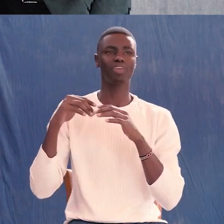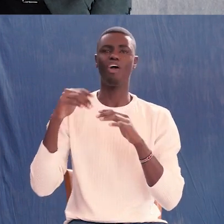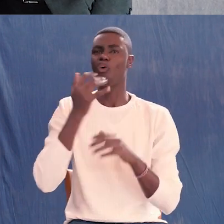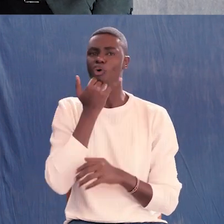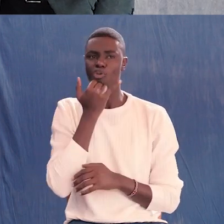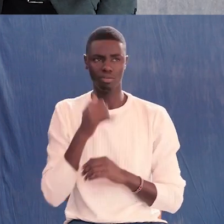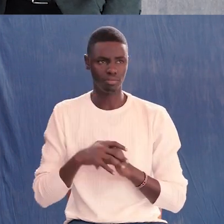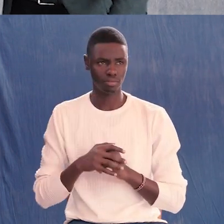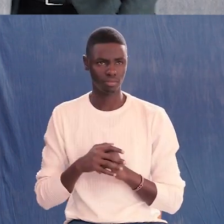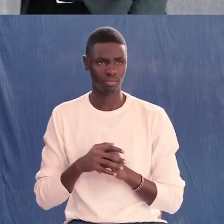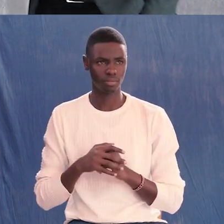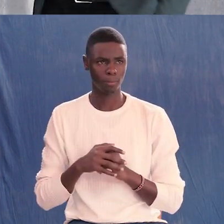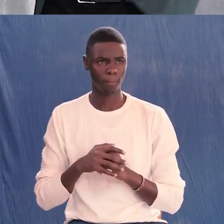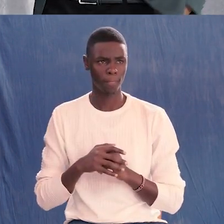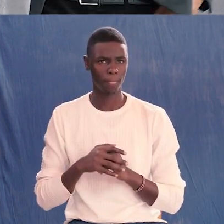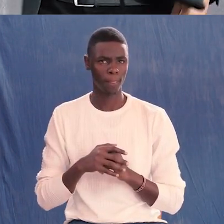like,